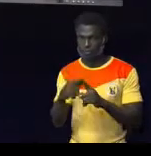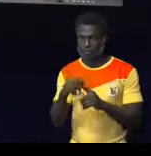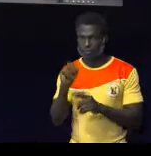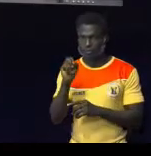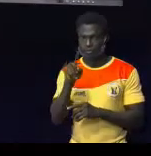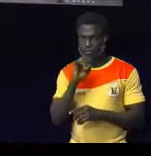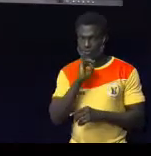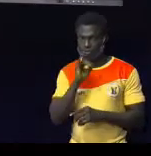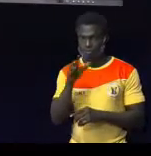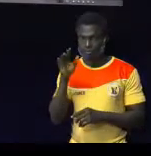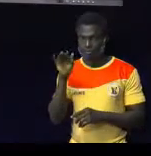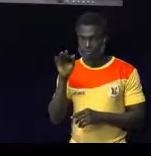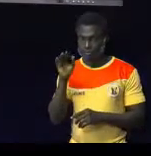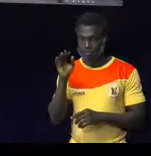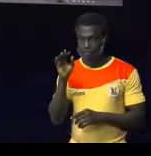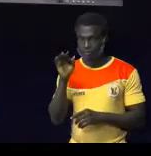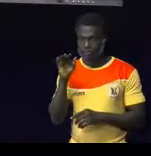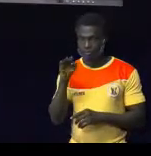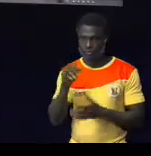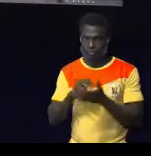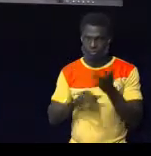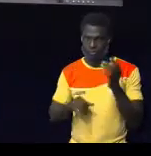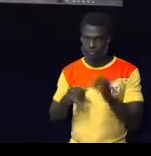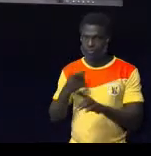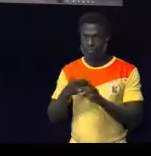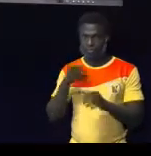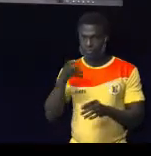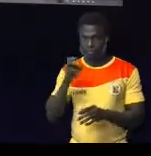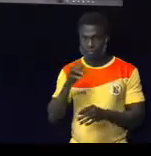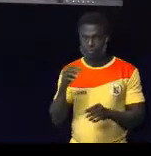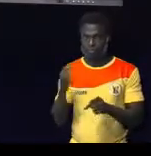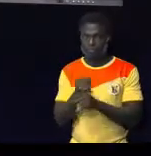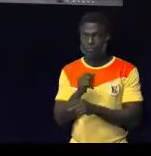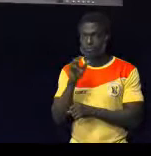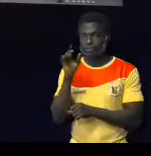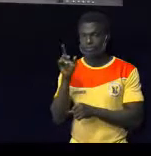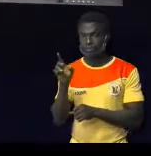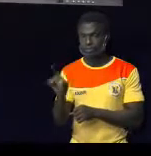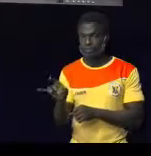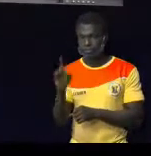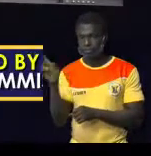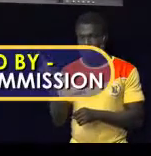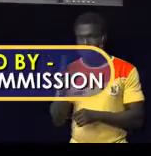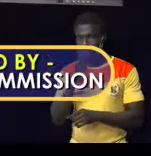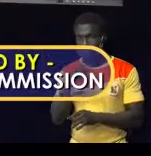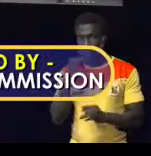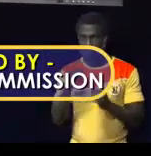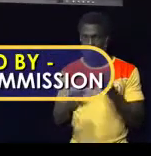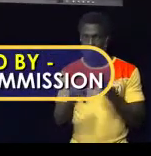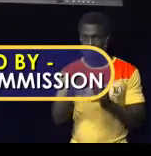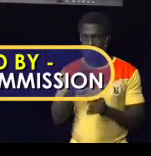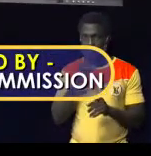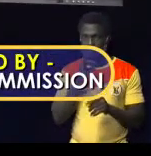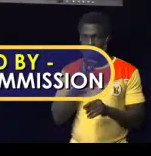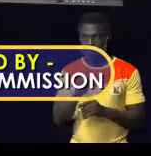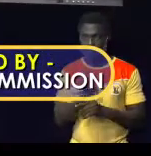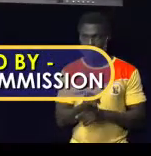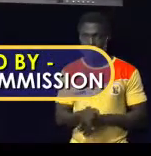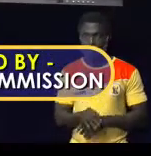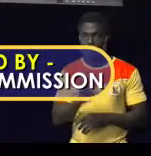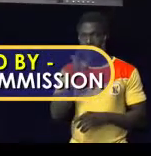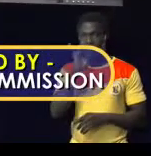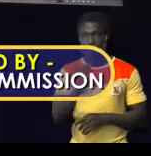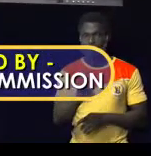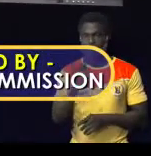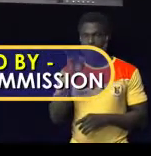is 19. Remove 19 from 100, you get 81. And so your final answer is it 88, 81 or